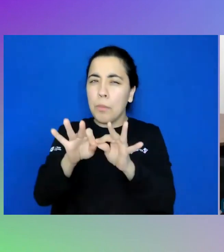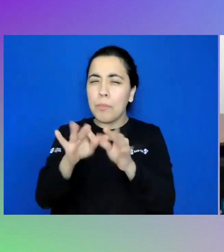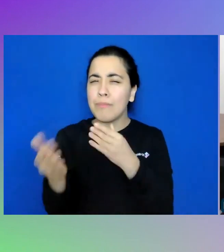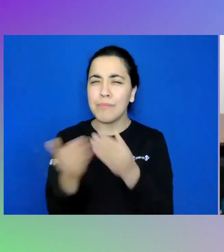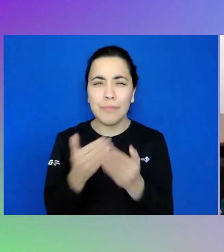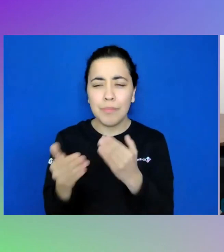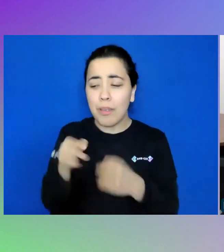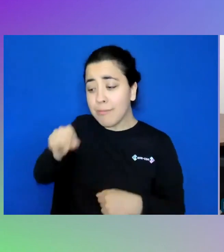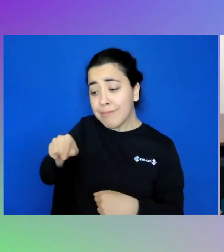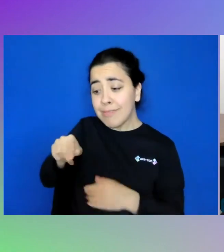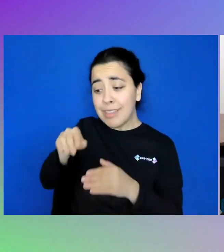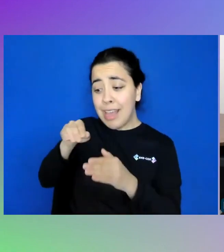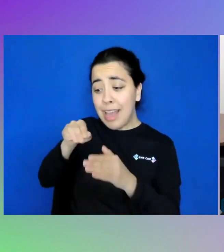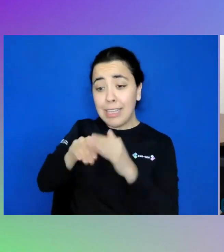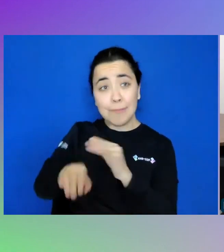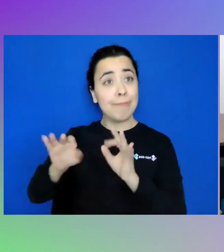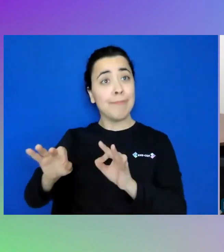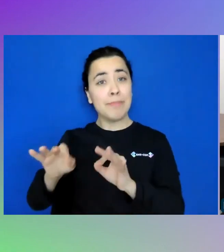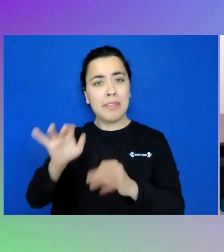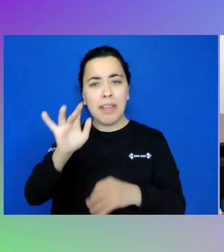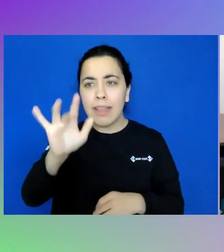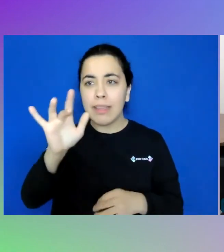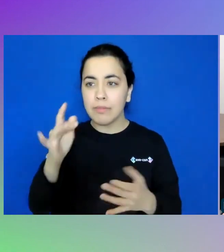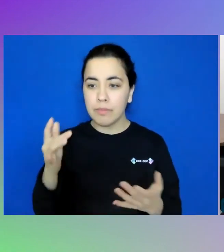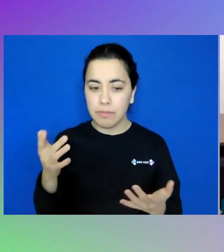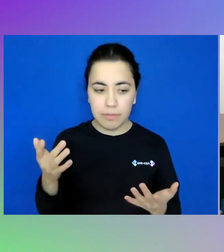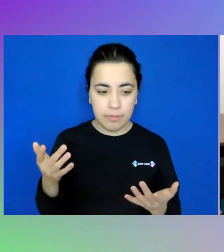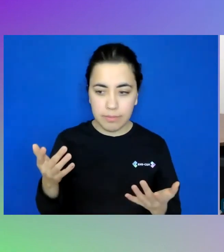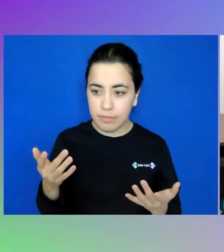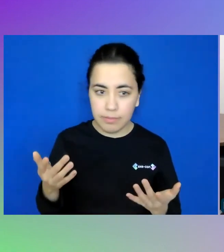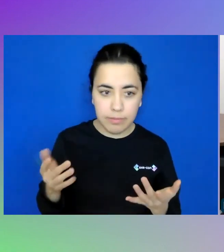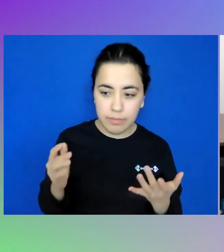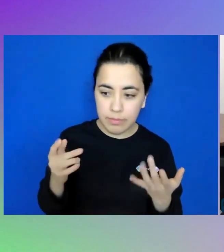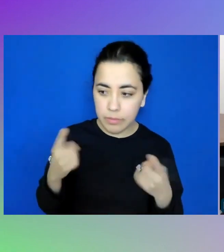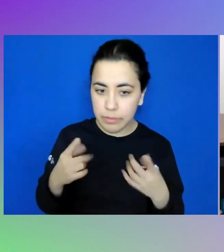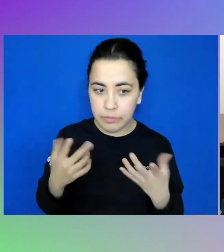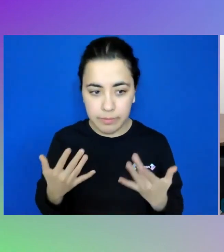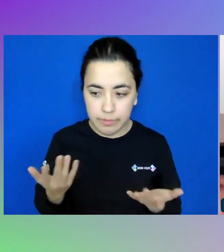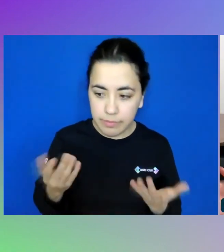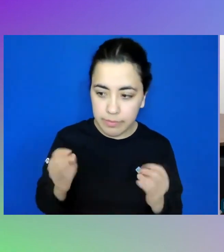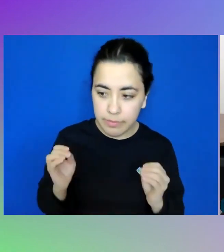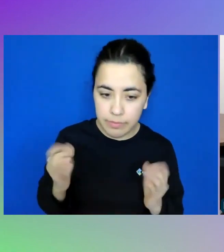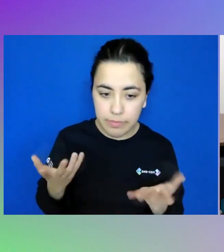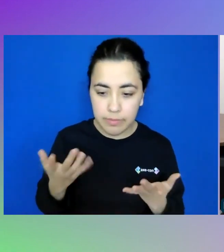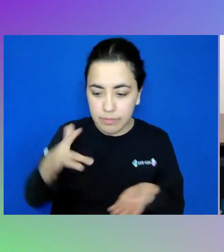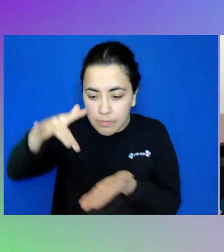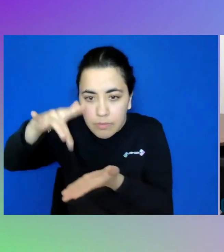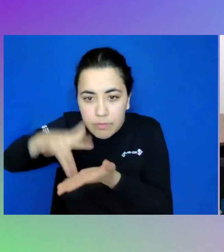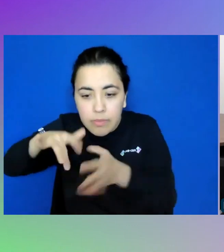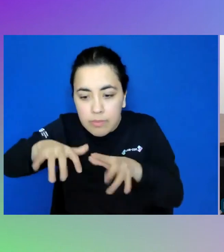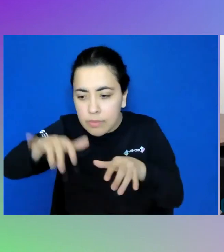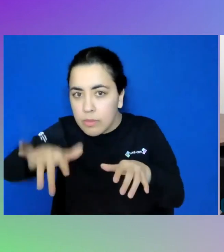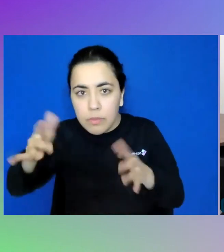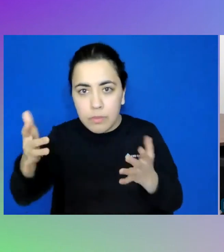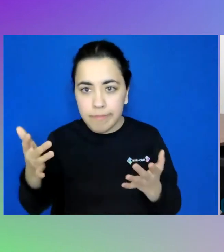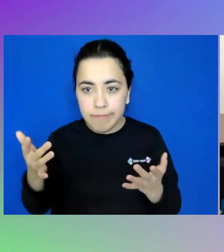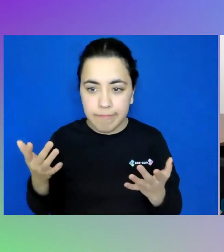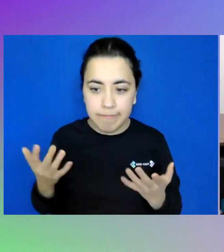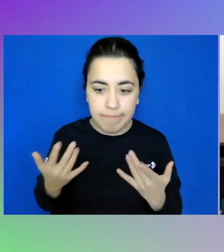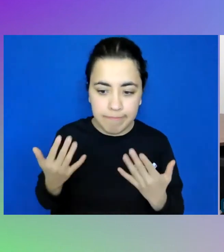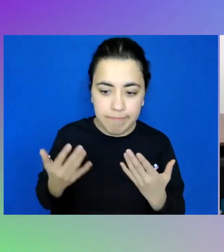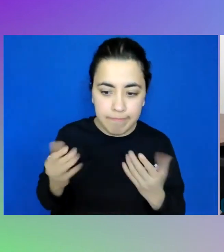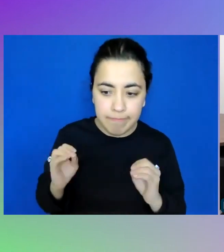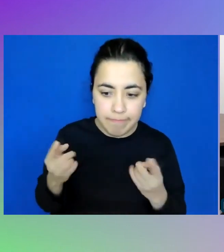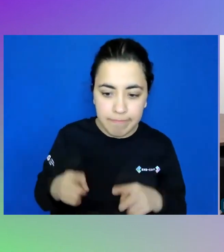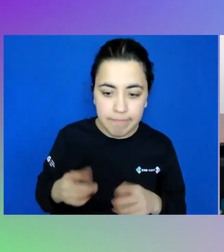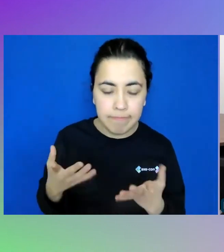if when you click on it, nothing happens, or if you activate it with a keyboard, nothing happens. doesn't matter. And accessibility is functional